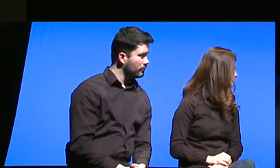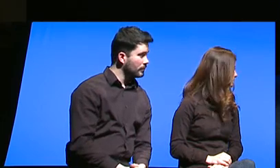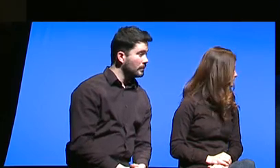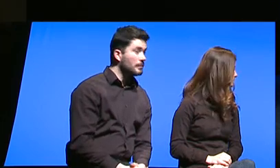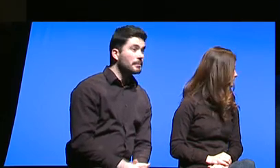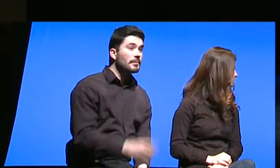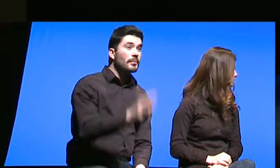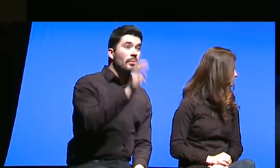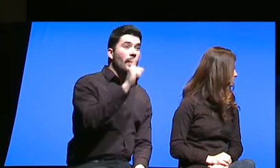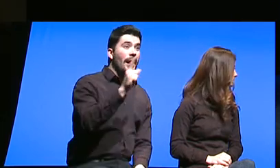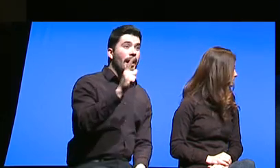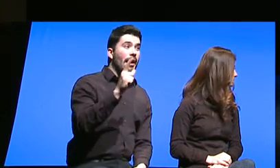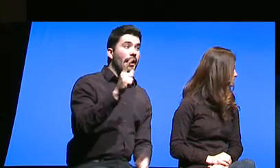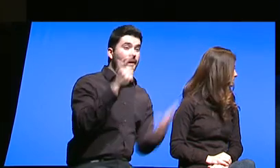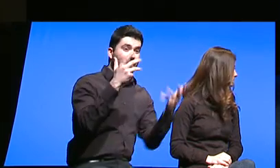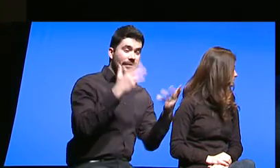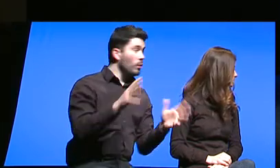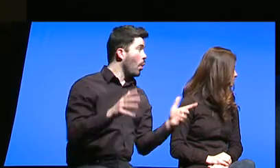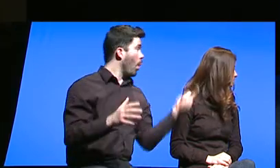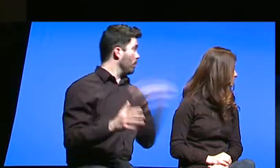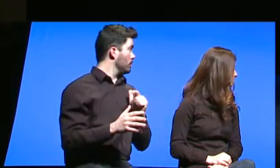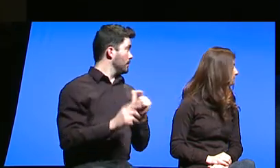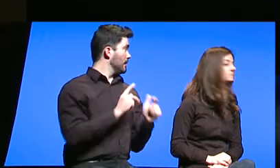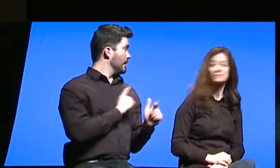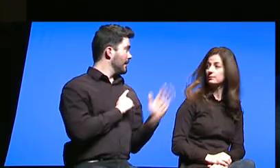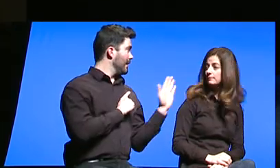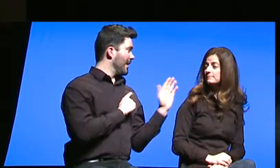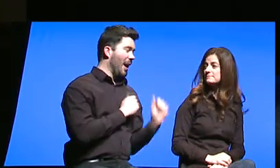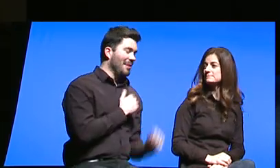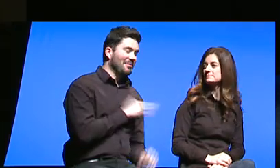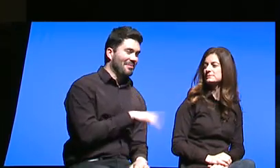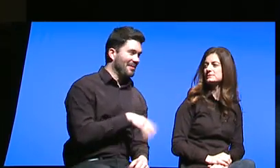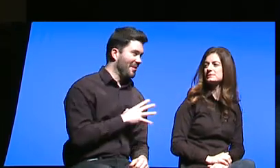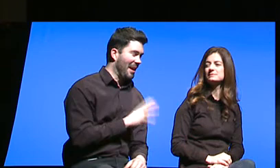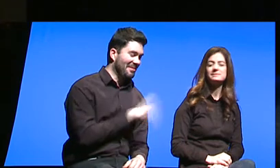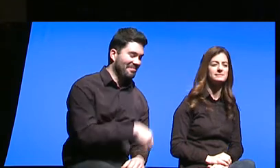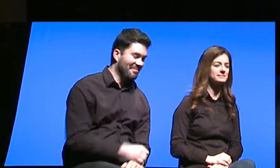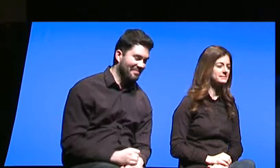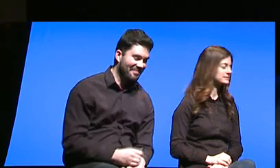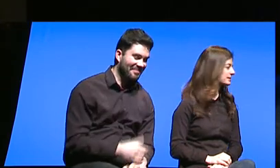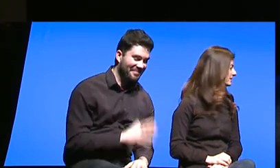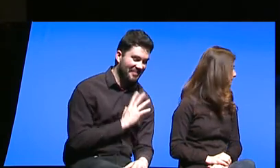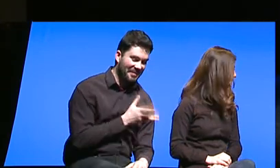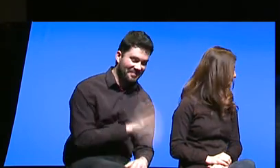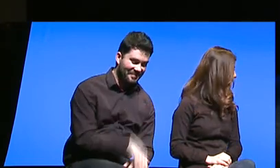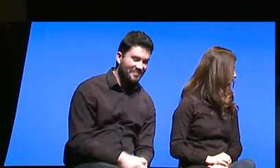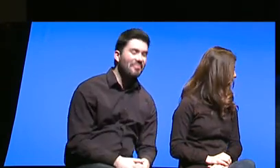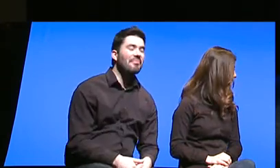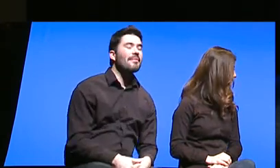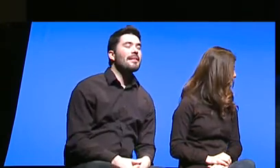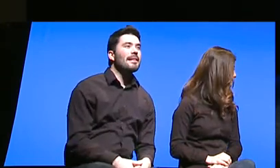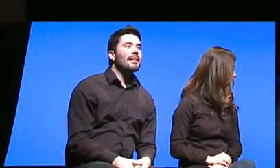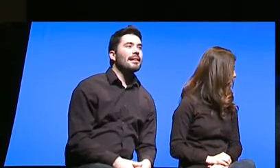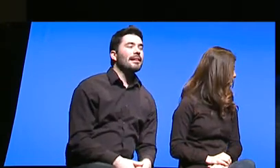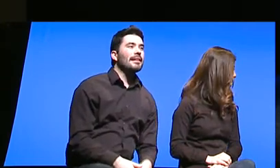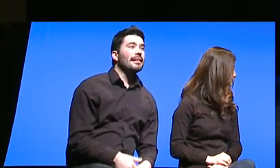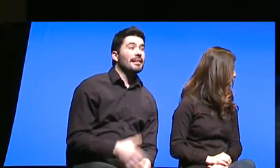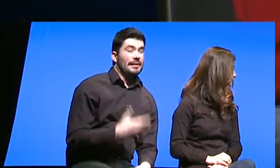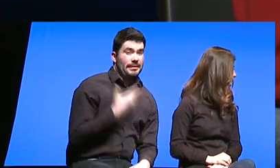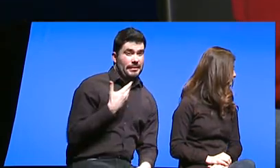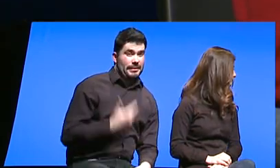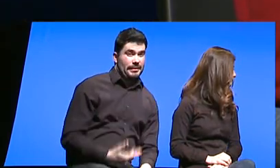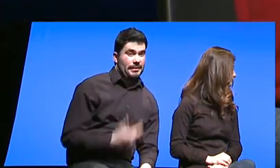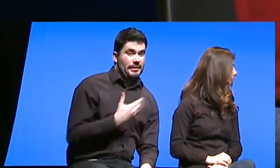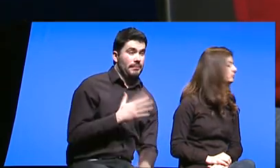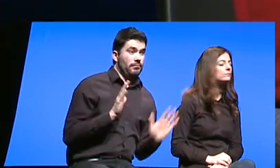Well, we're coming to a close. Kadeen. Yeah, go ahead. Sorry. That's fine. I think for me, just